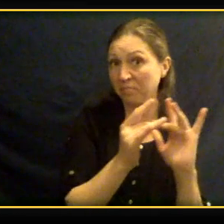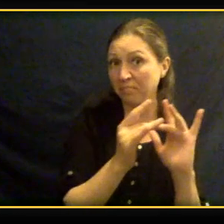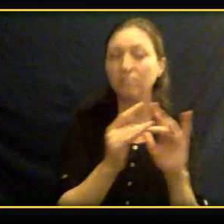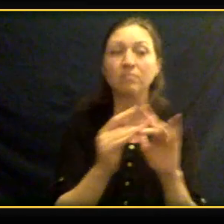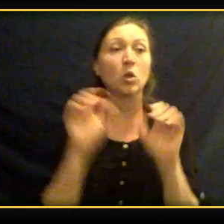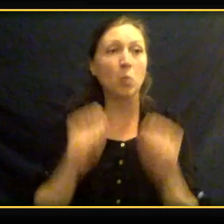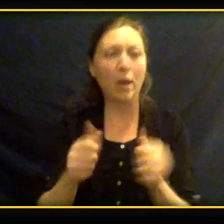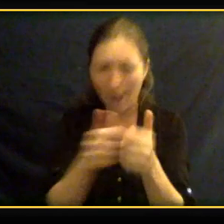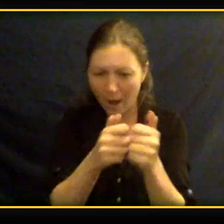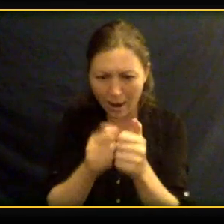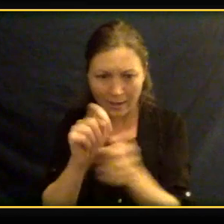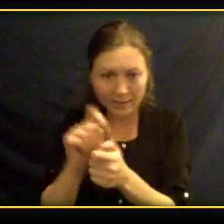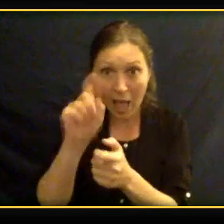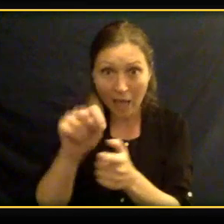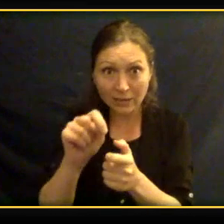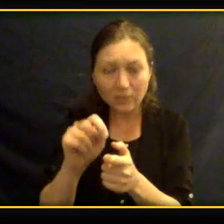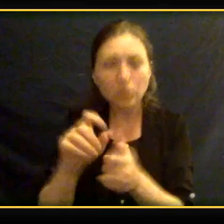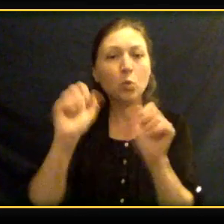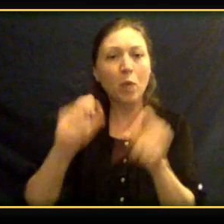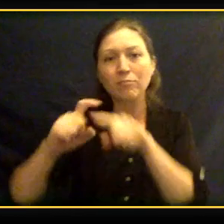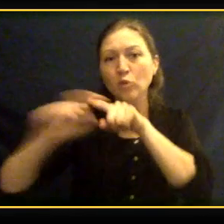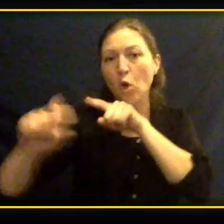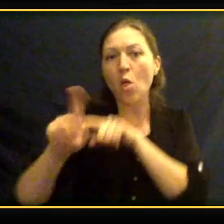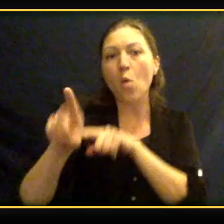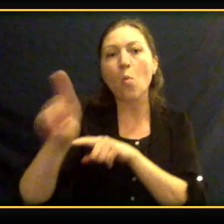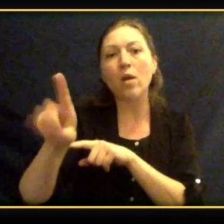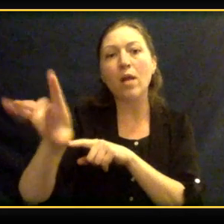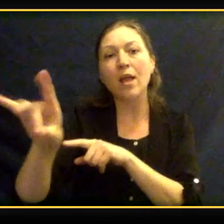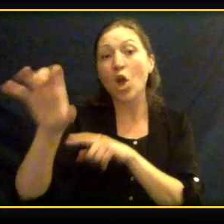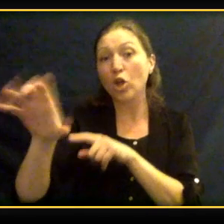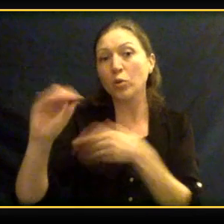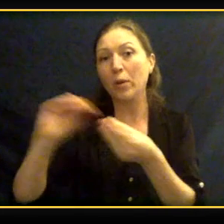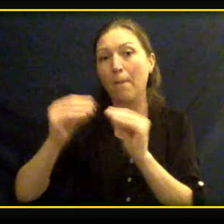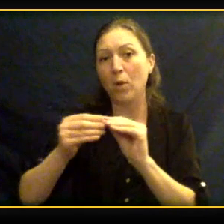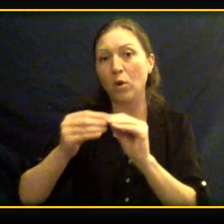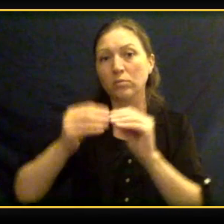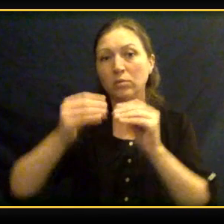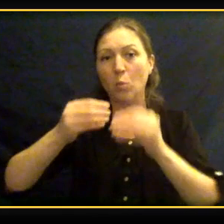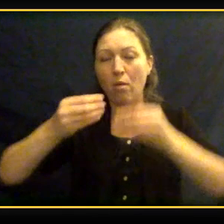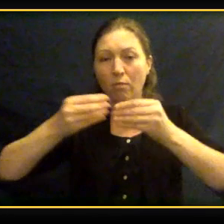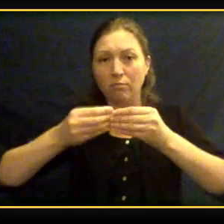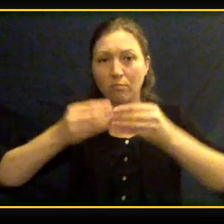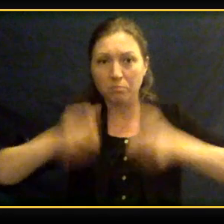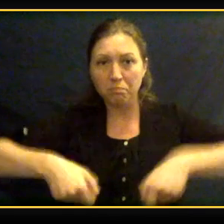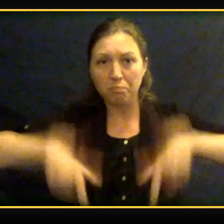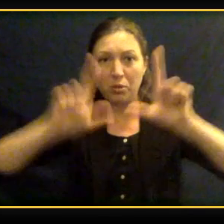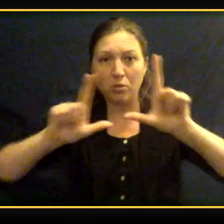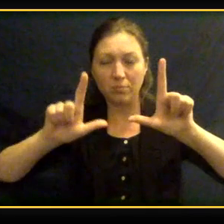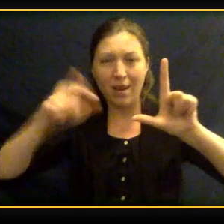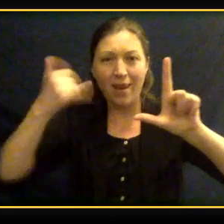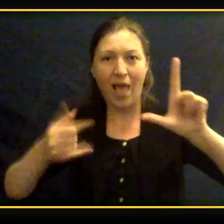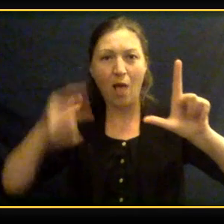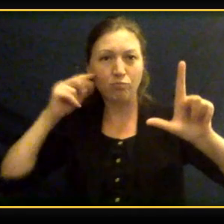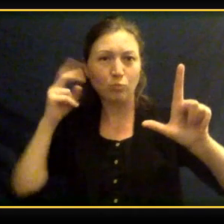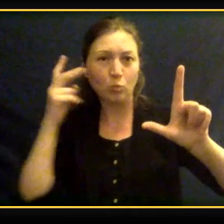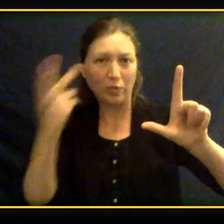1-800 number. That information is appearing on your screen now and will appear throughout the evening.